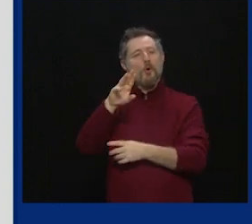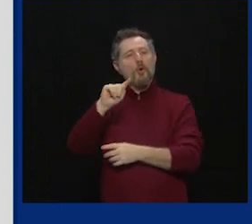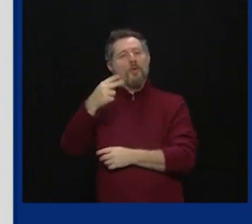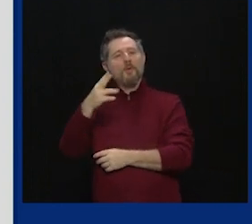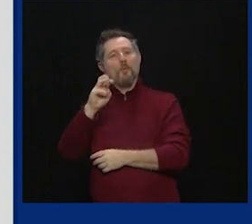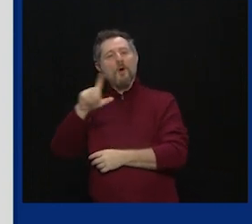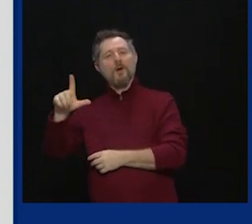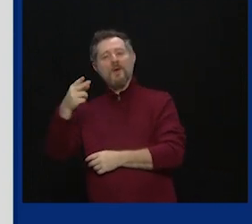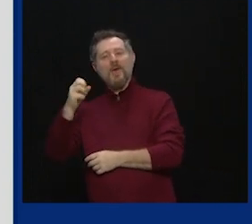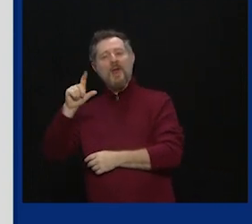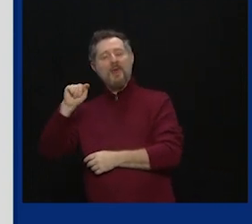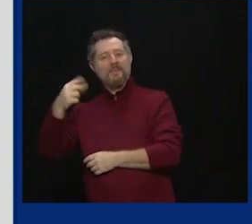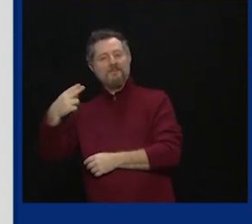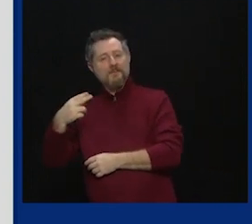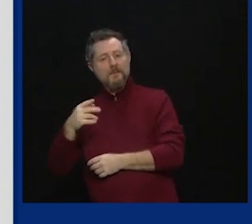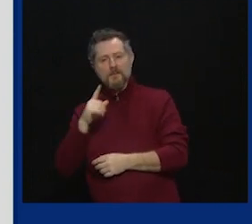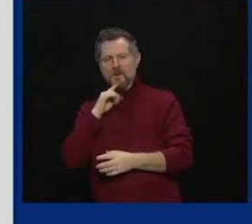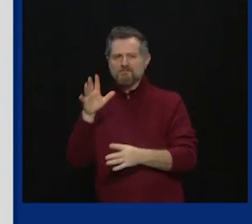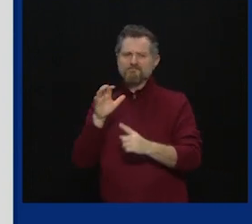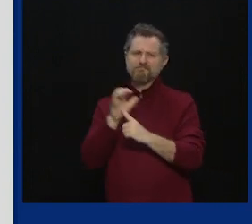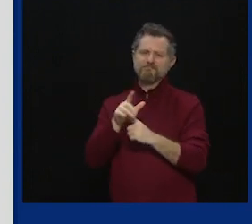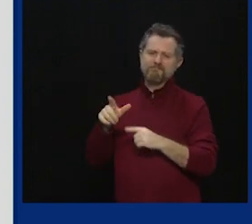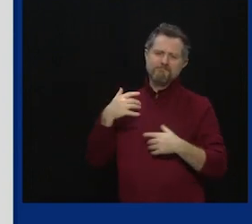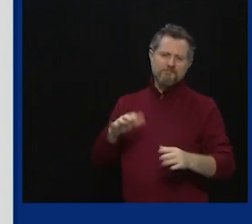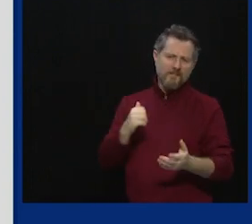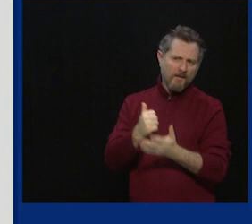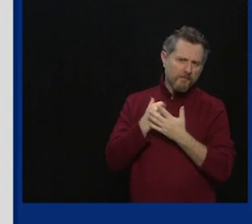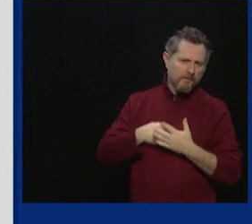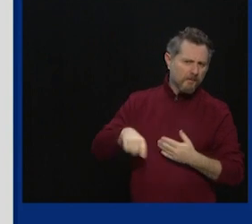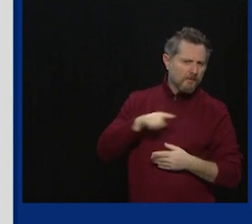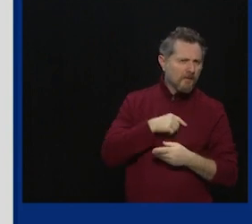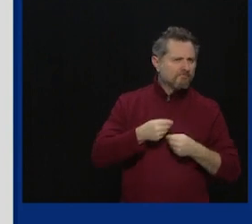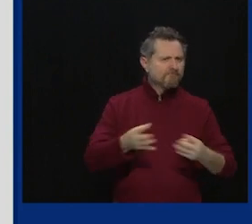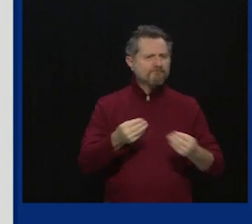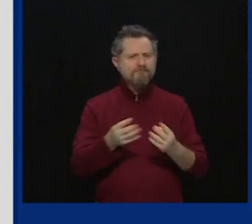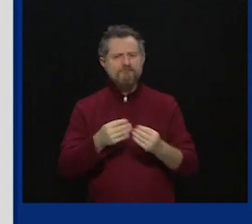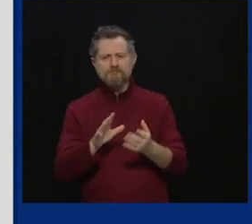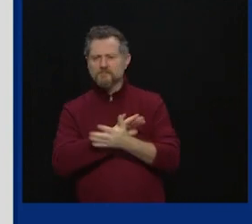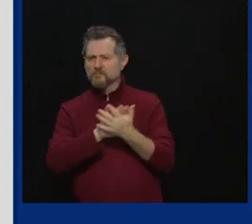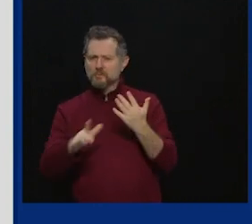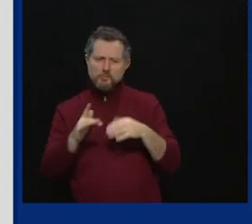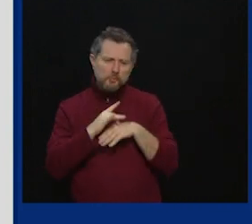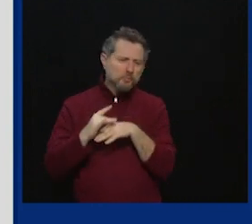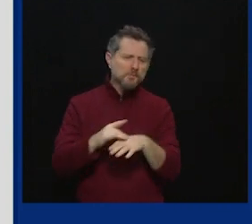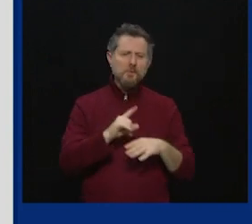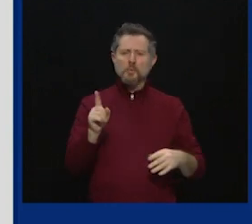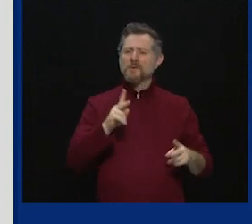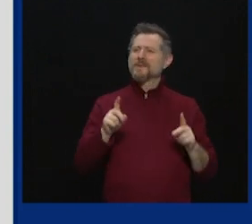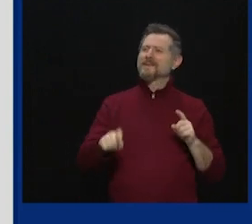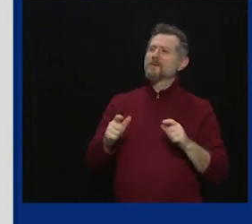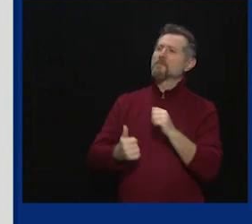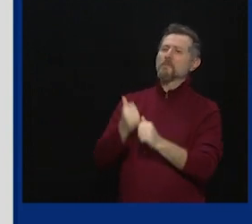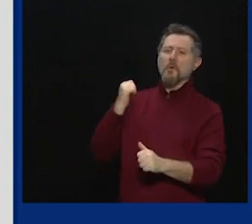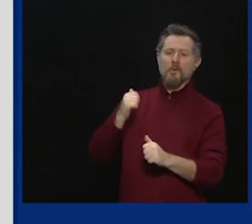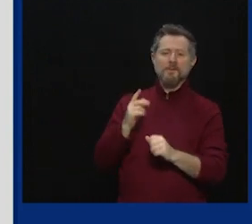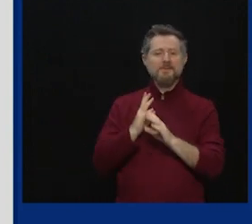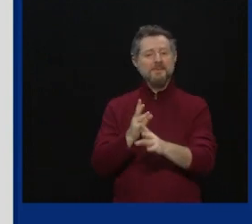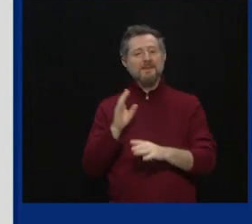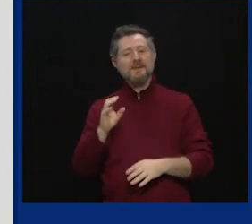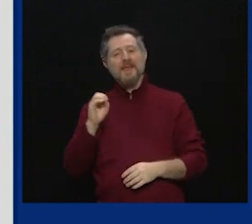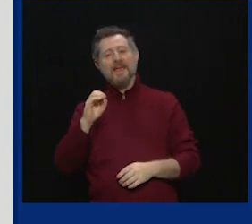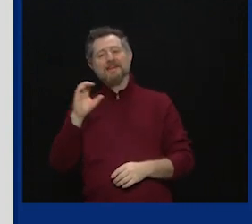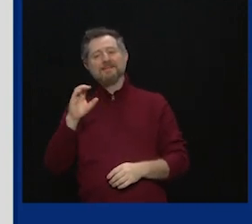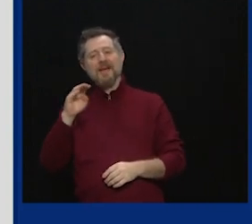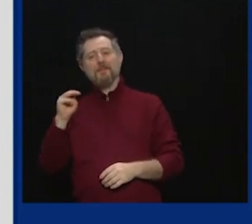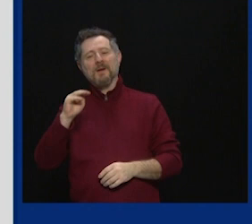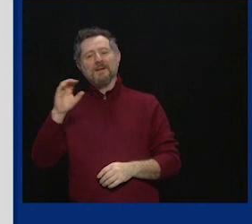job helping us deploy more resources to our hard-hit areas, going up to ECMC in Buffalo and the University of Rochester